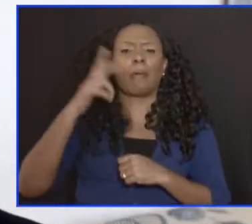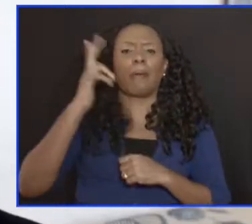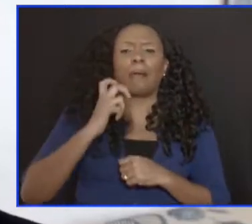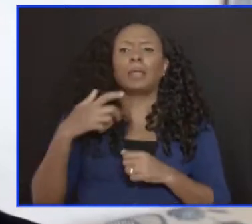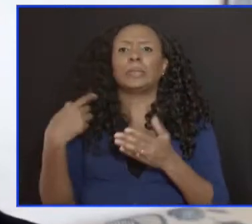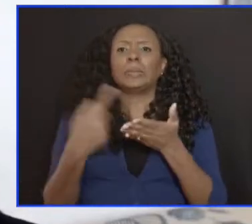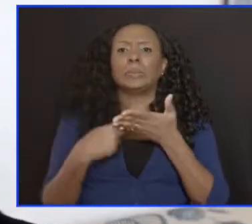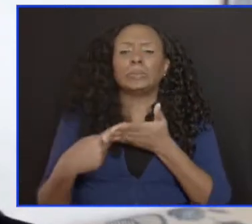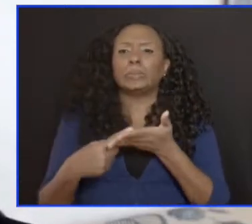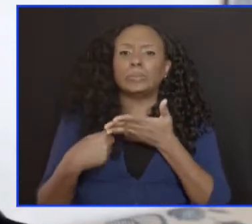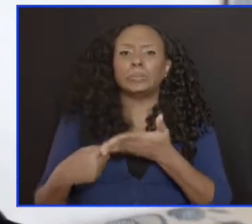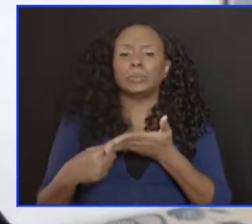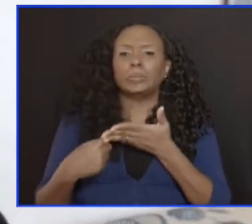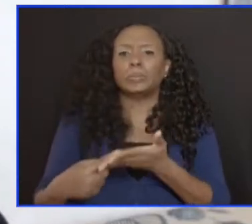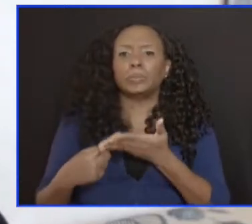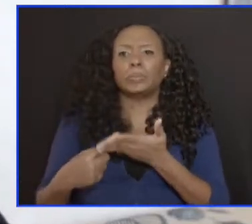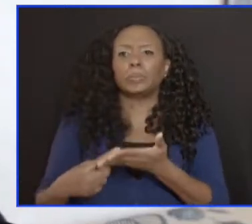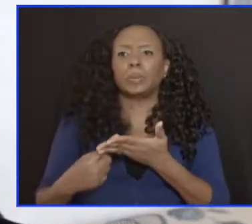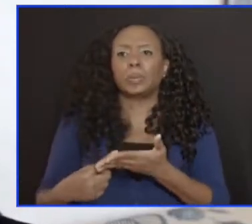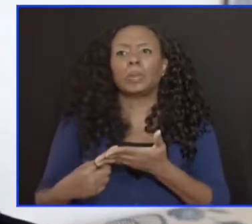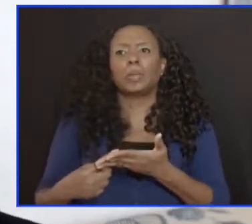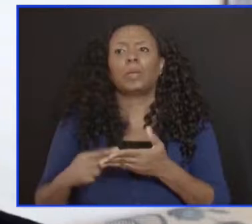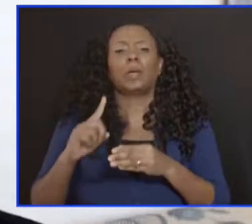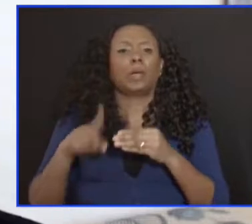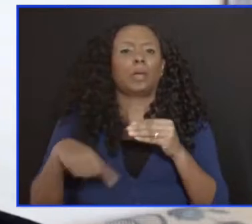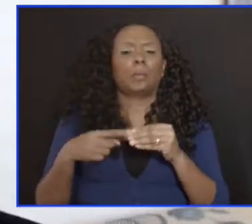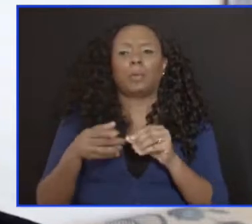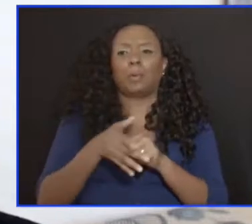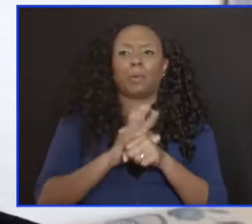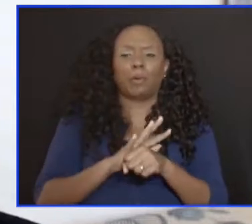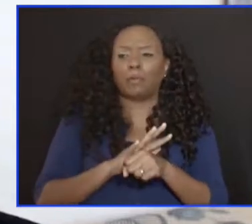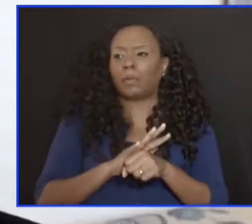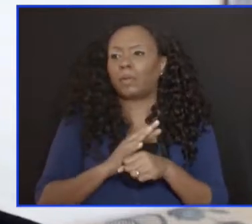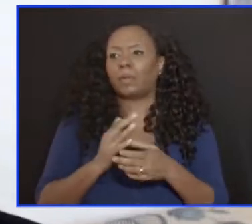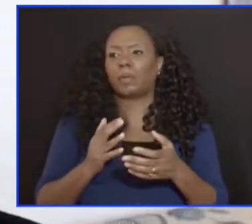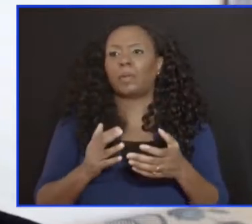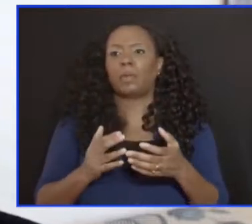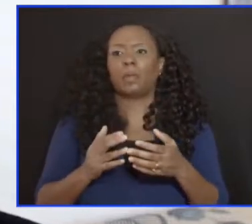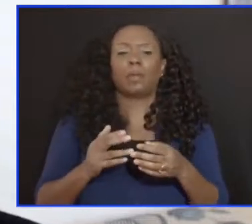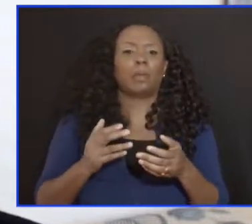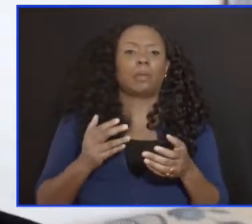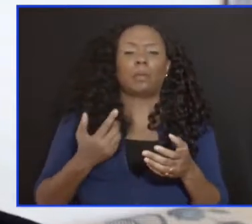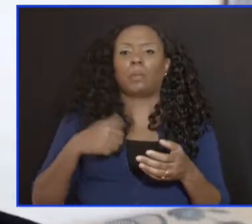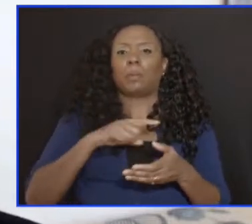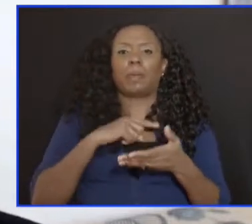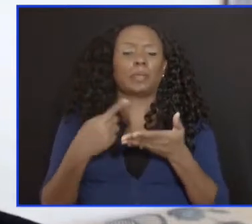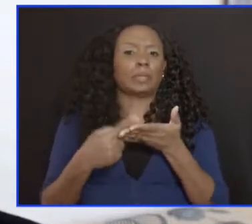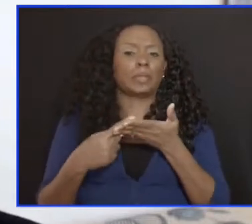talk over the period that we've been fighting COVID. We talk about the whole idea of